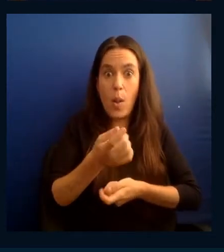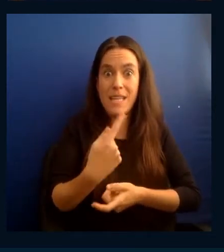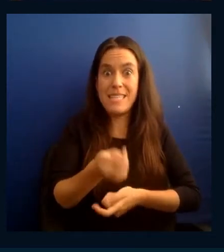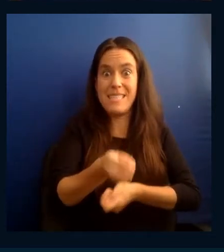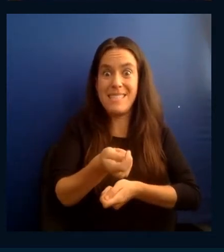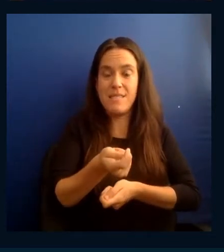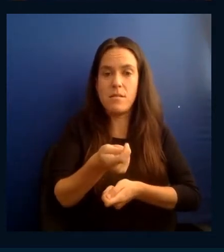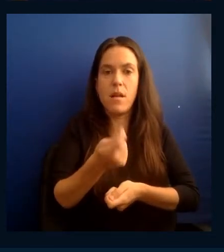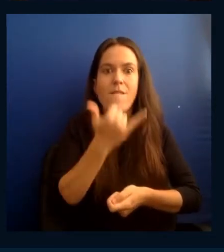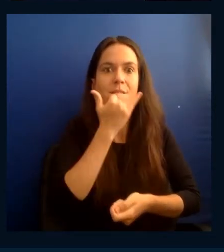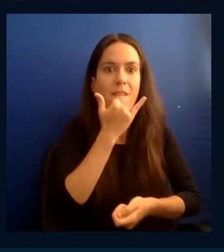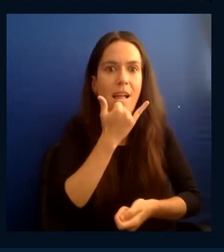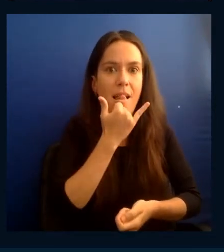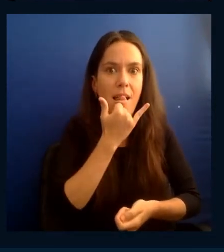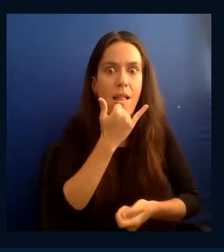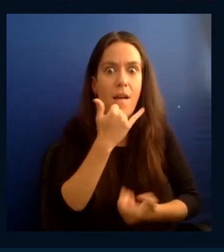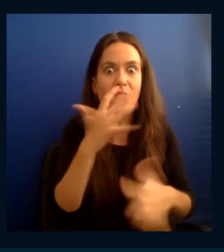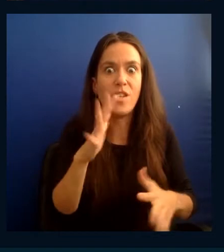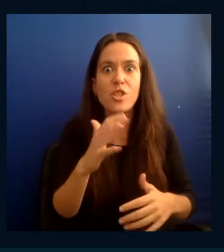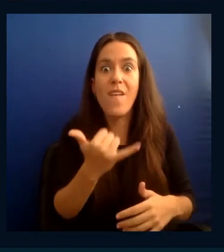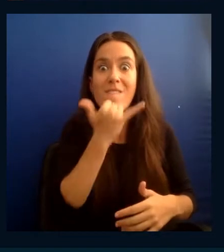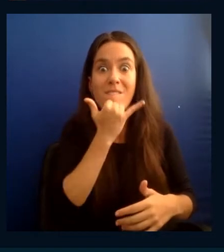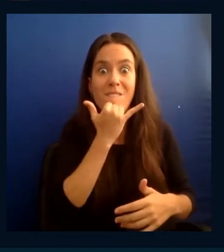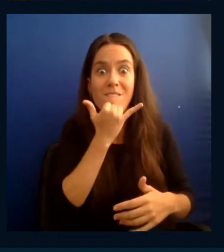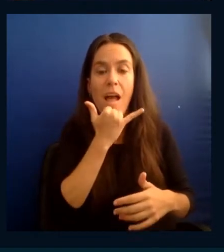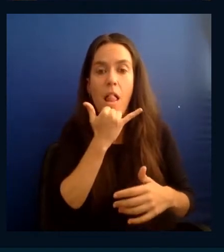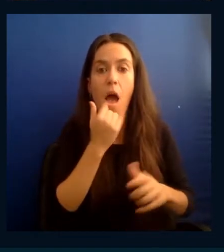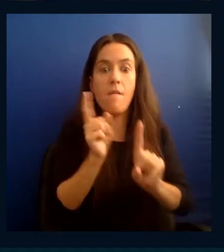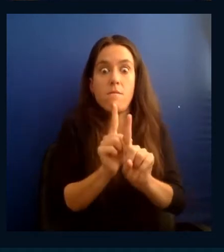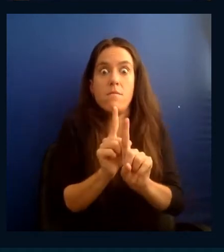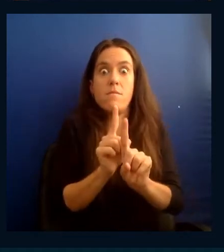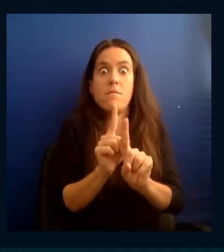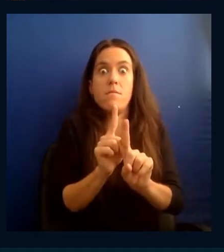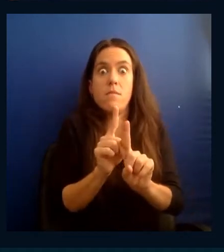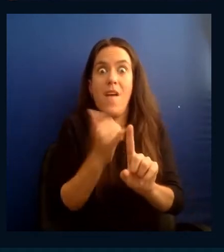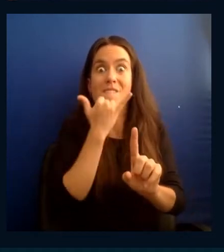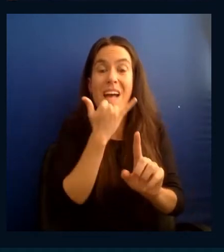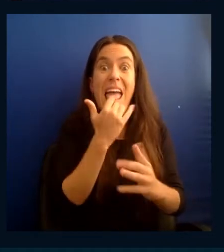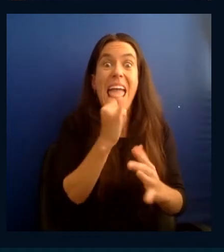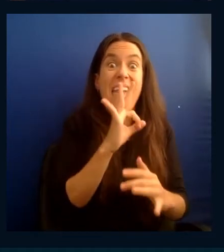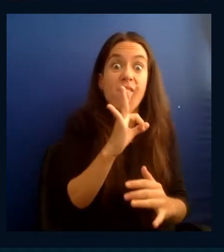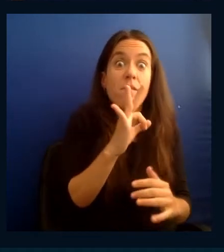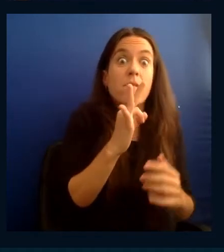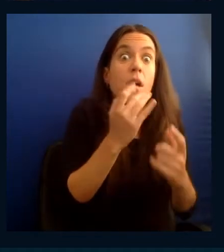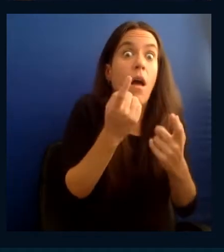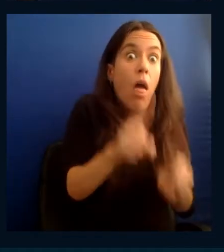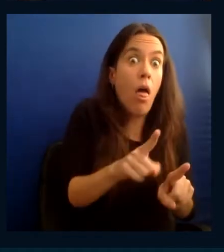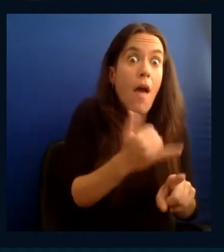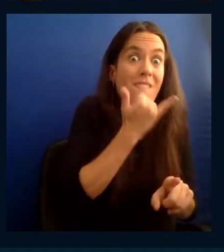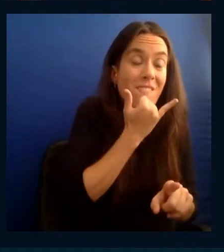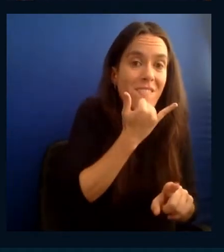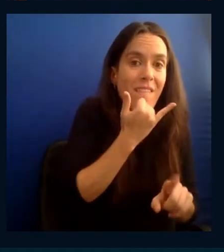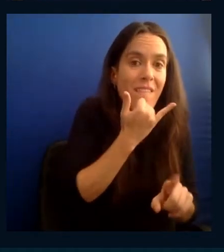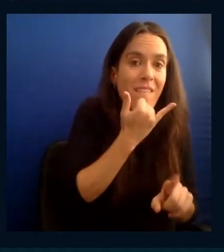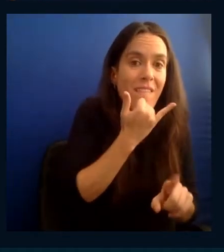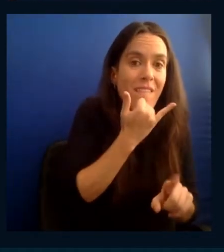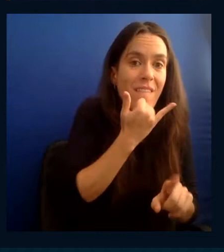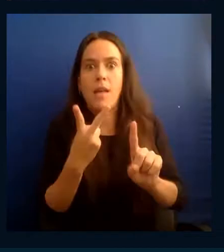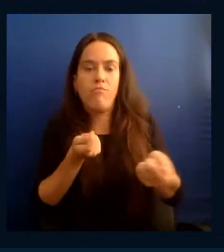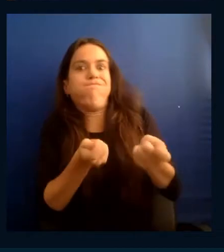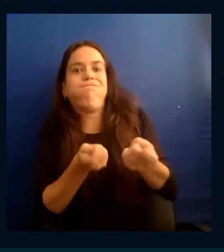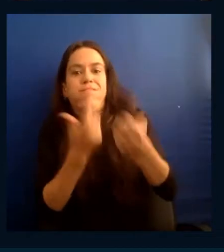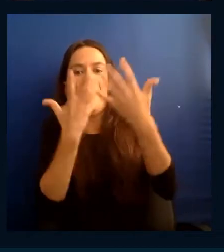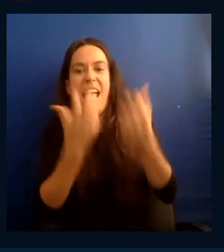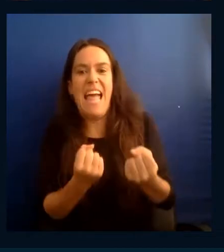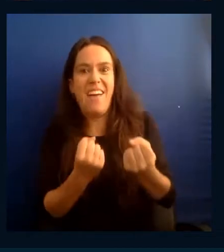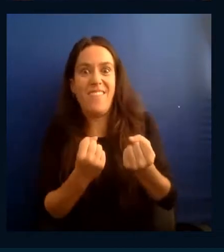failed and they've experienced that. So they have a backup to the guy with the jack. They have redundancy in place all through and through. So this is a really, really